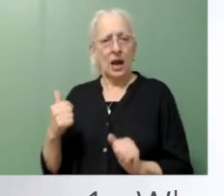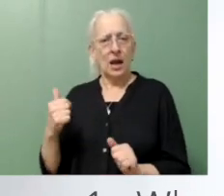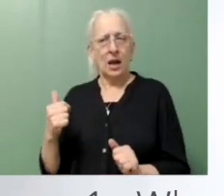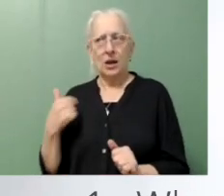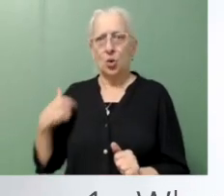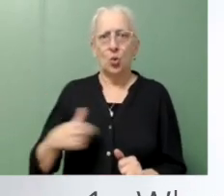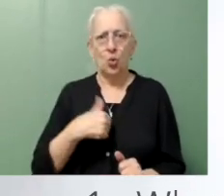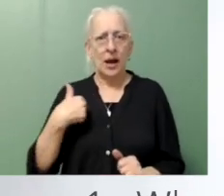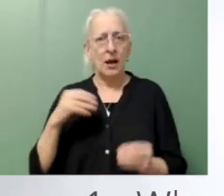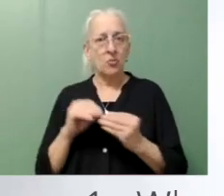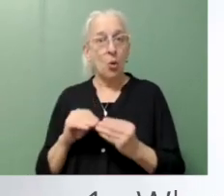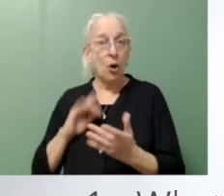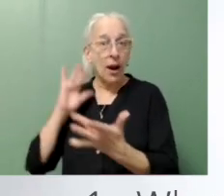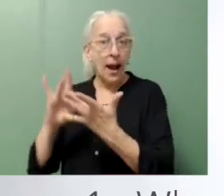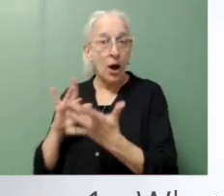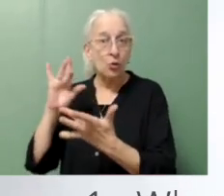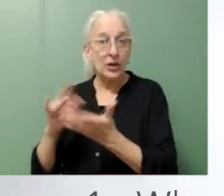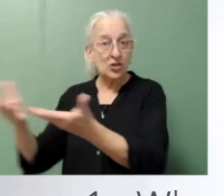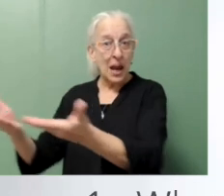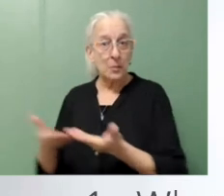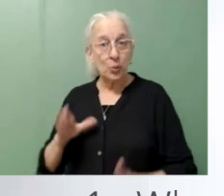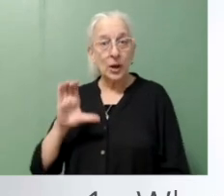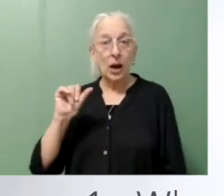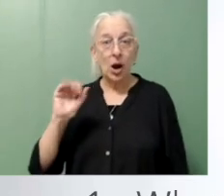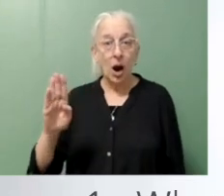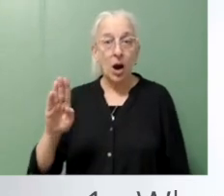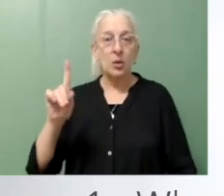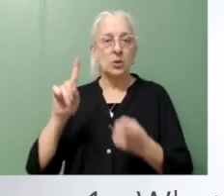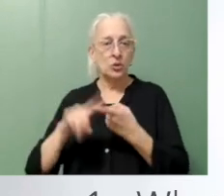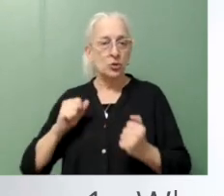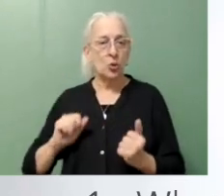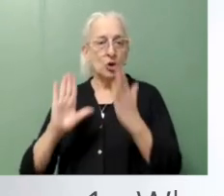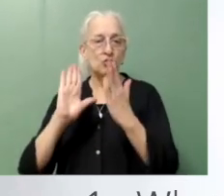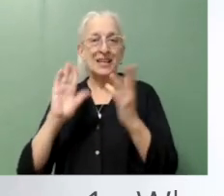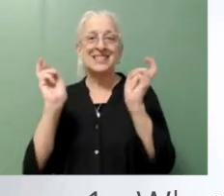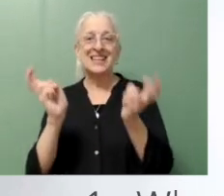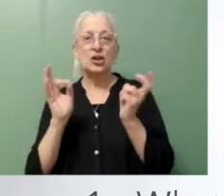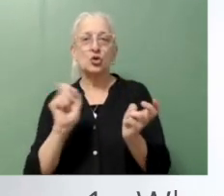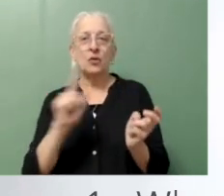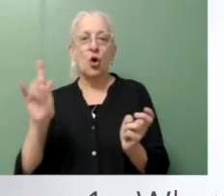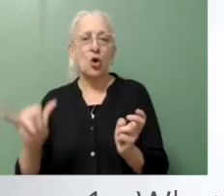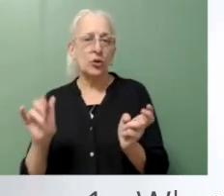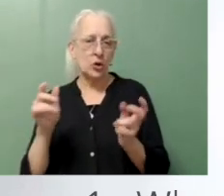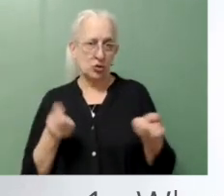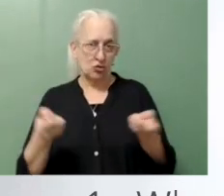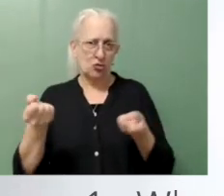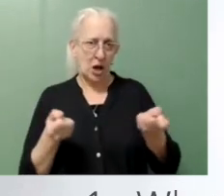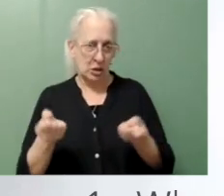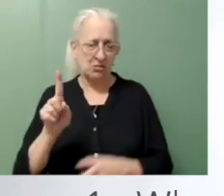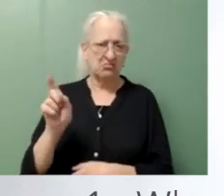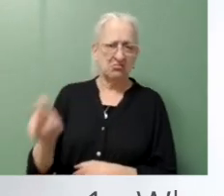we have more outreach and bring CARB to address the issue of all these trucks. I personally